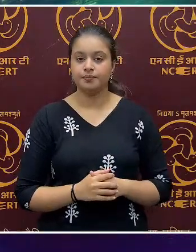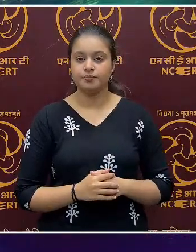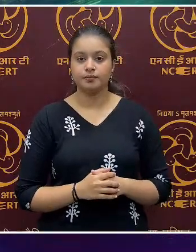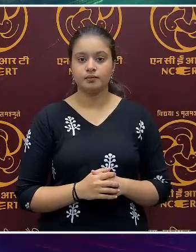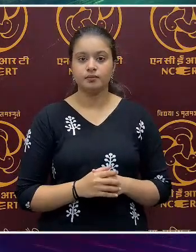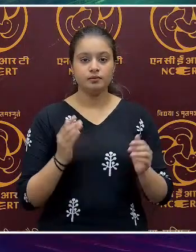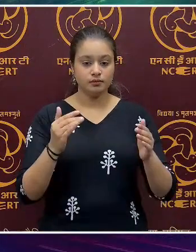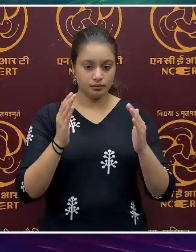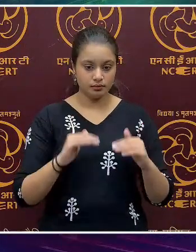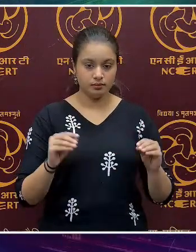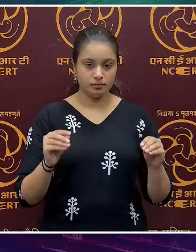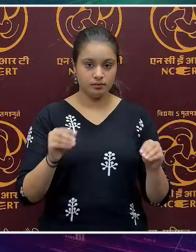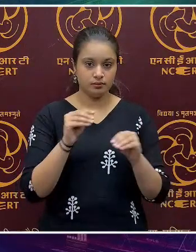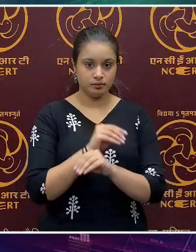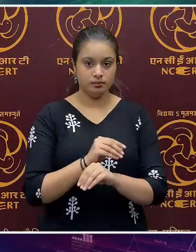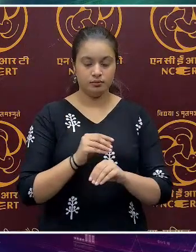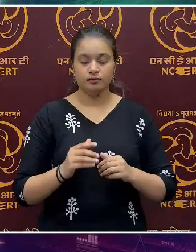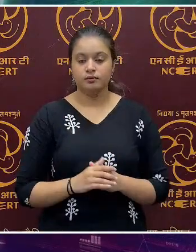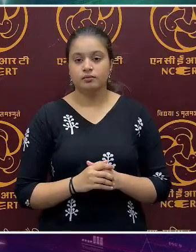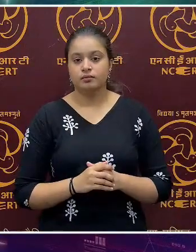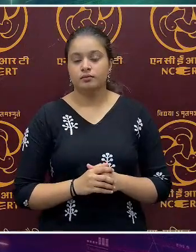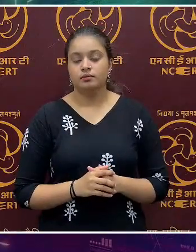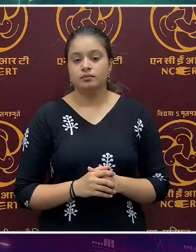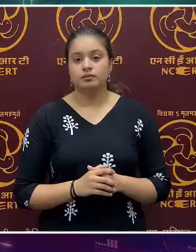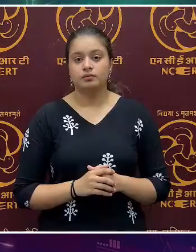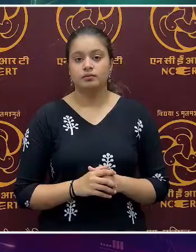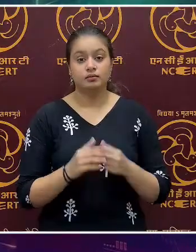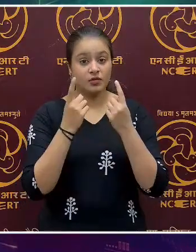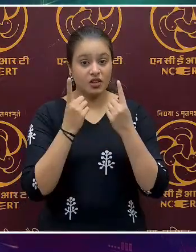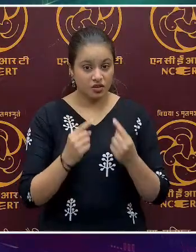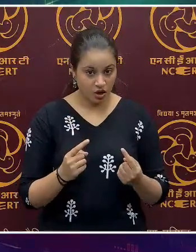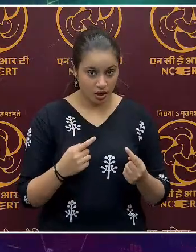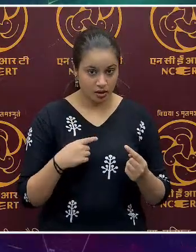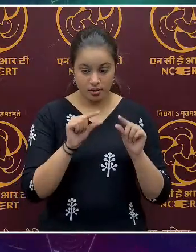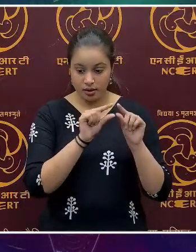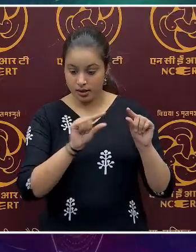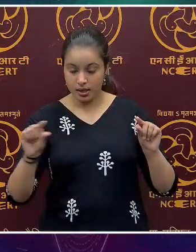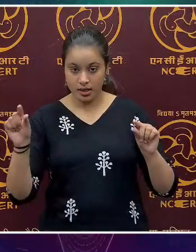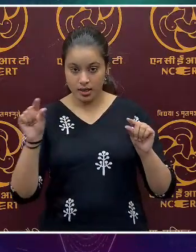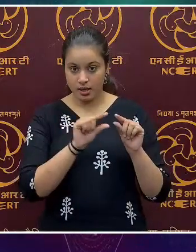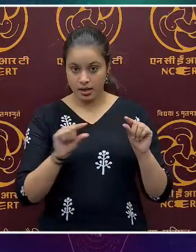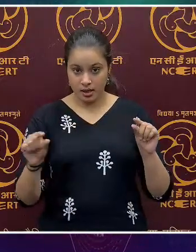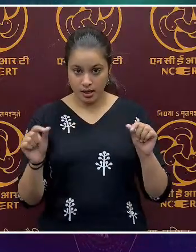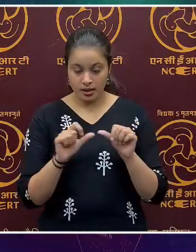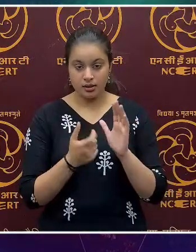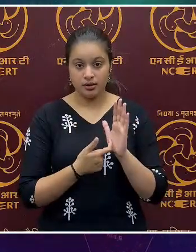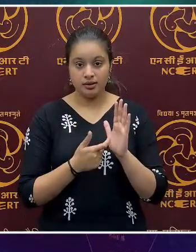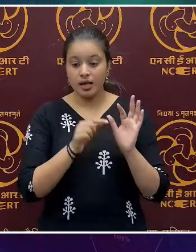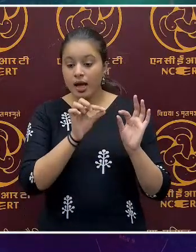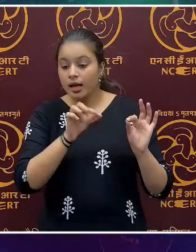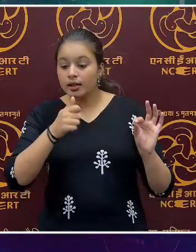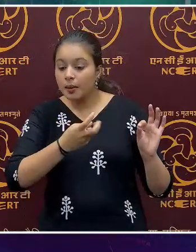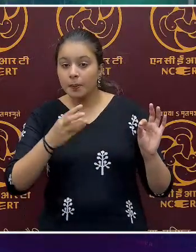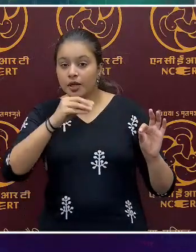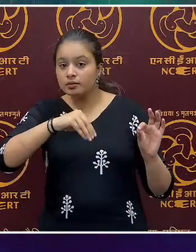After that, it will store. It will check the length of the array.